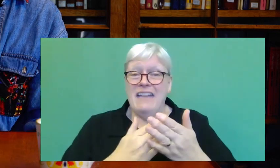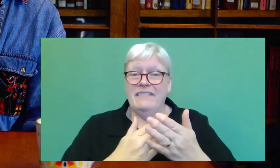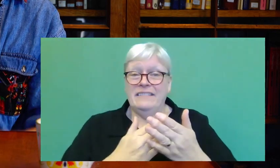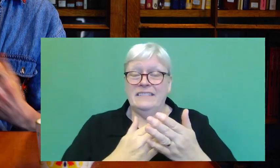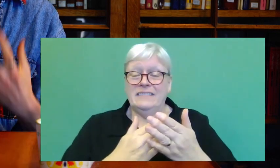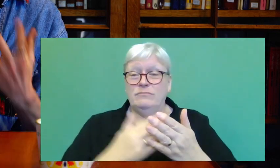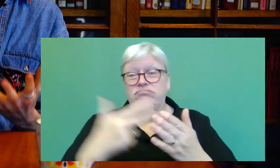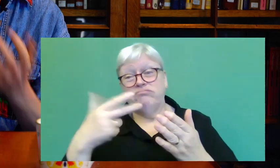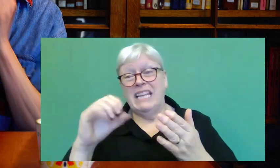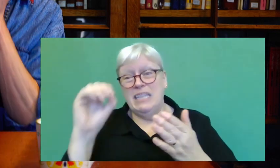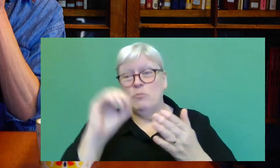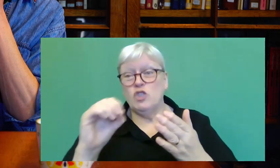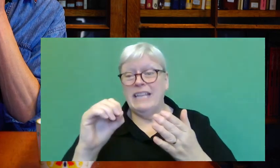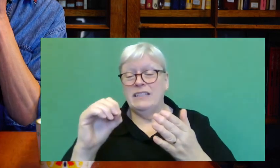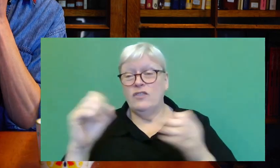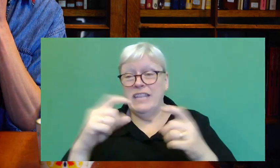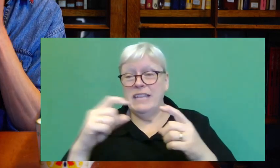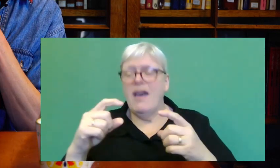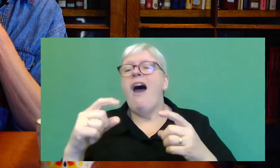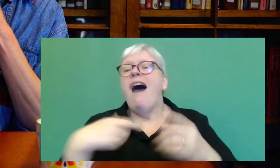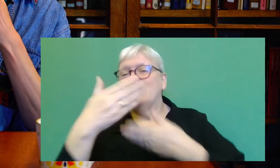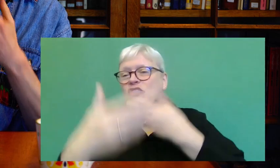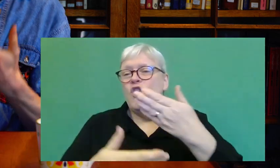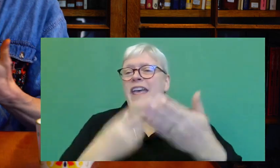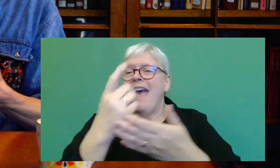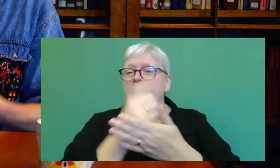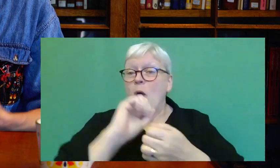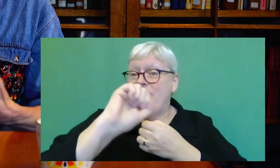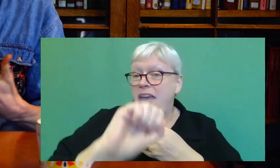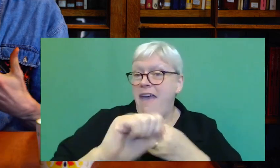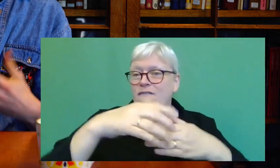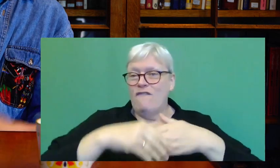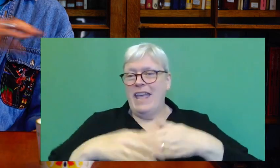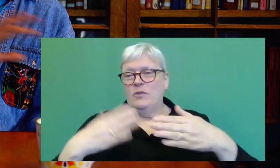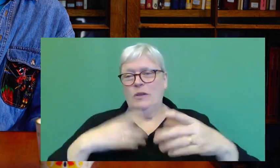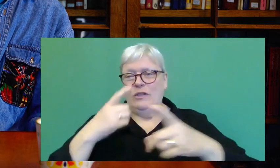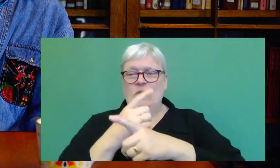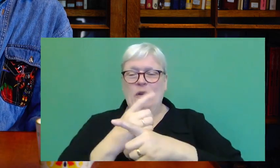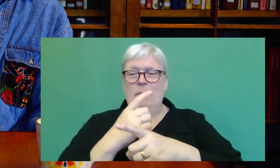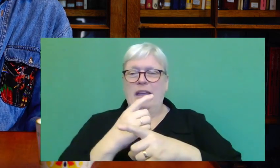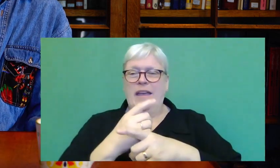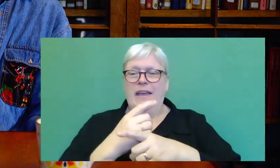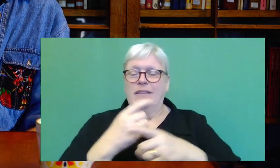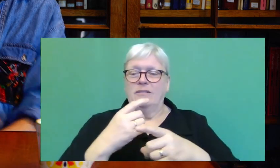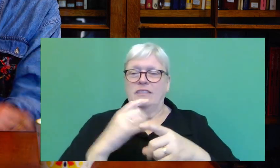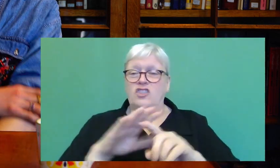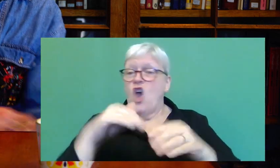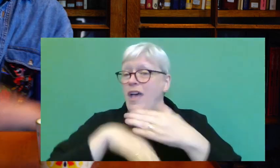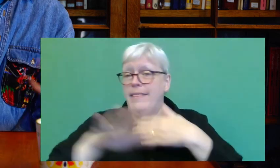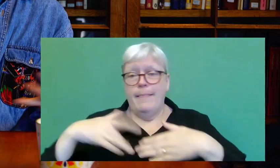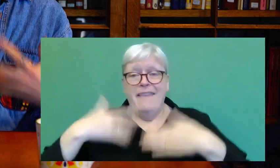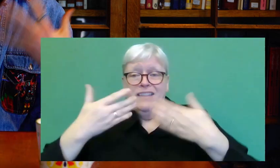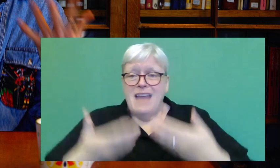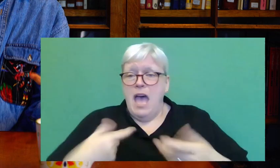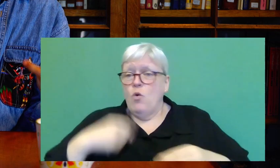email was in a story about a friend of theirs that they wanted to talk about, whether it was a friend that was no longer in their life or it was a friend they see all the time. But